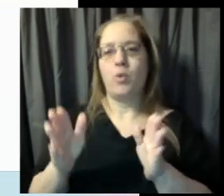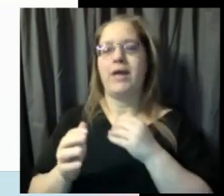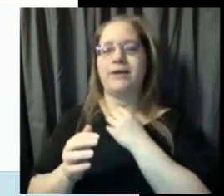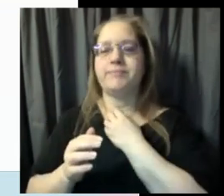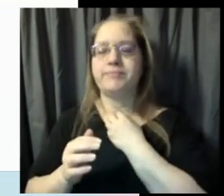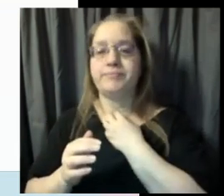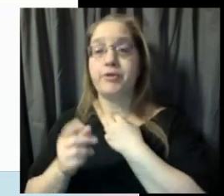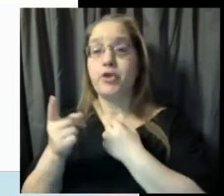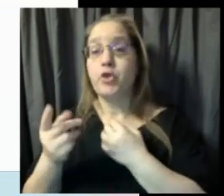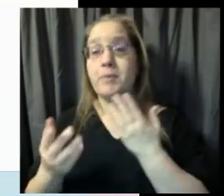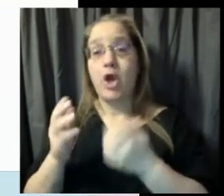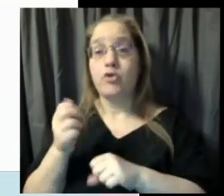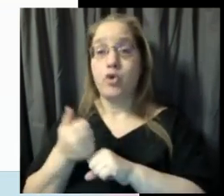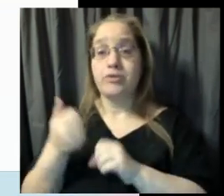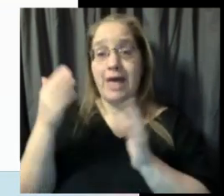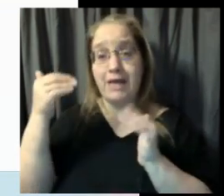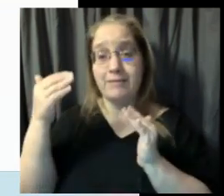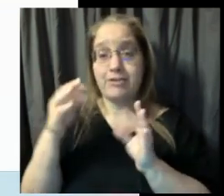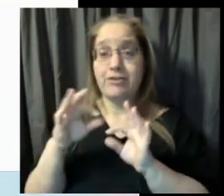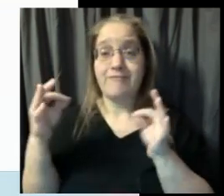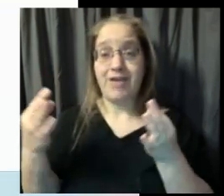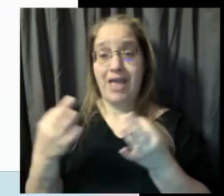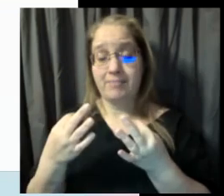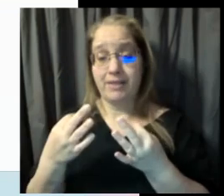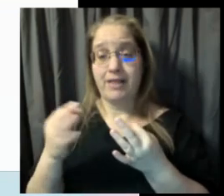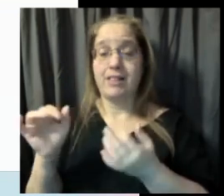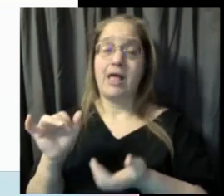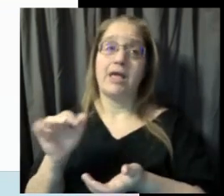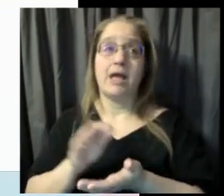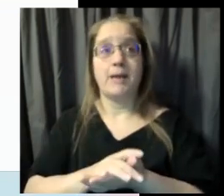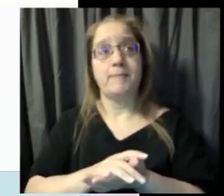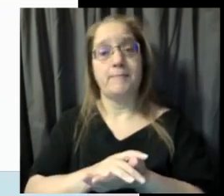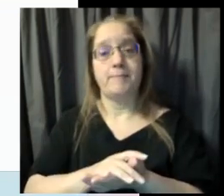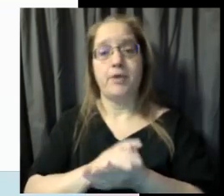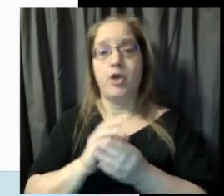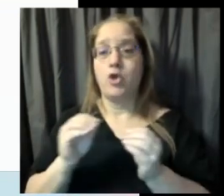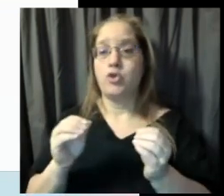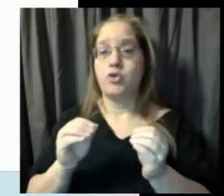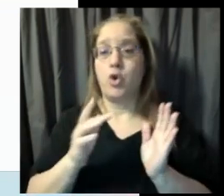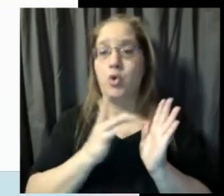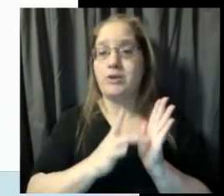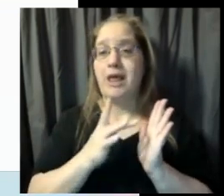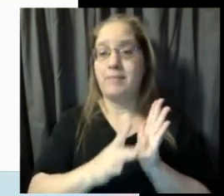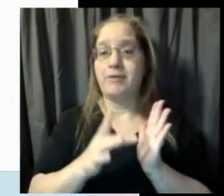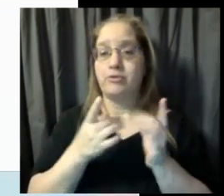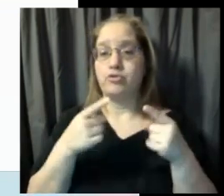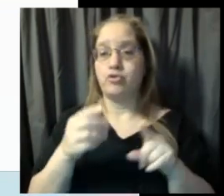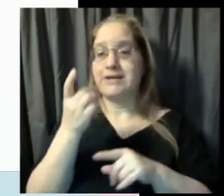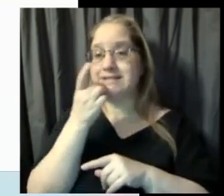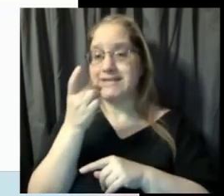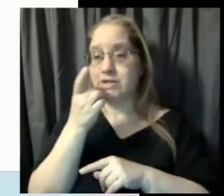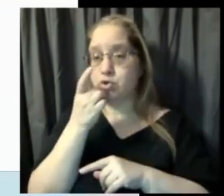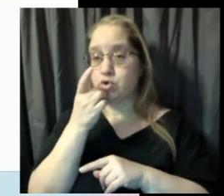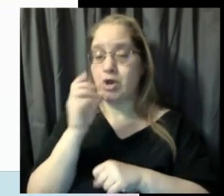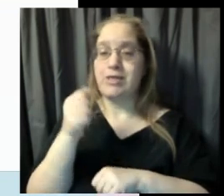way. You may also set expectations as a family, such as no tablets at dinner. And